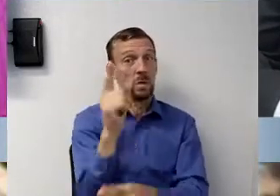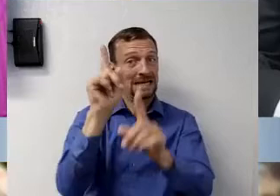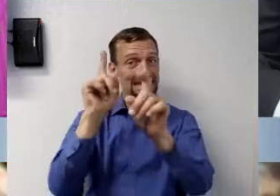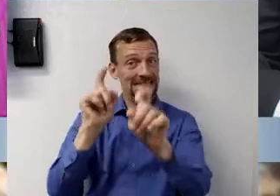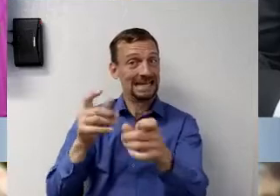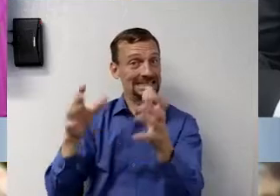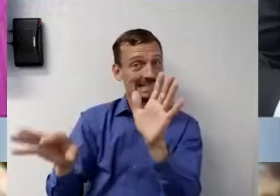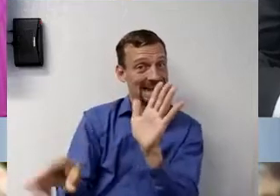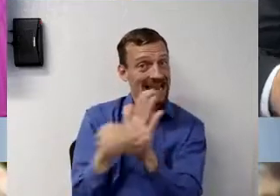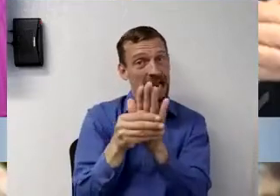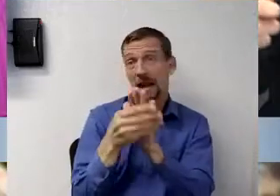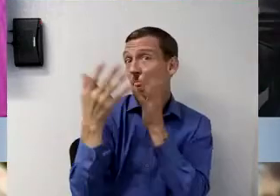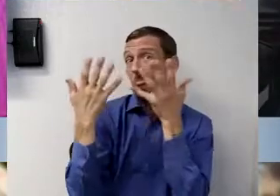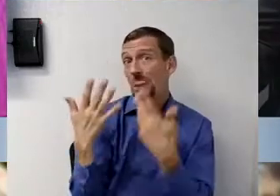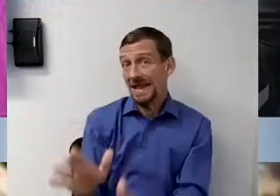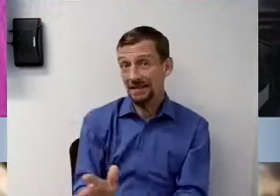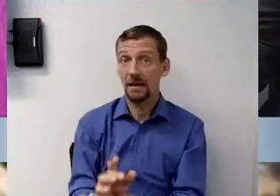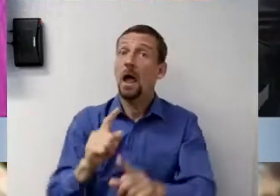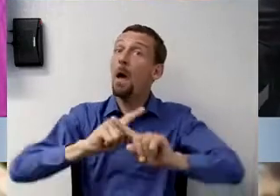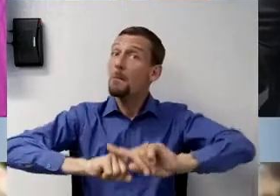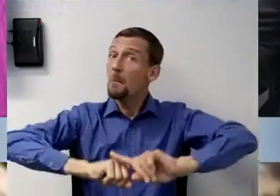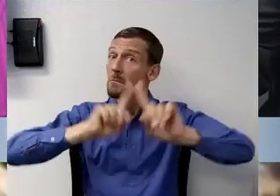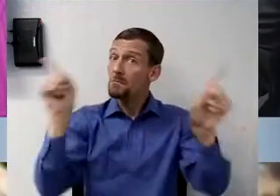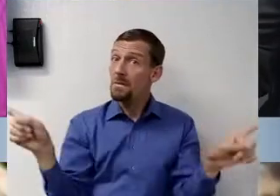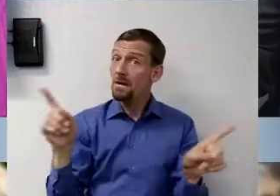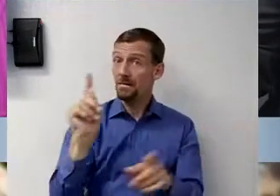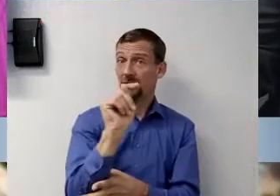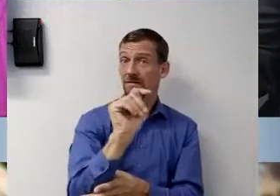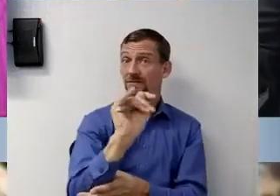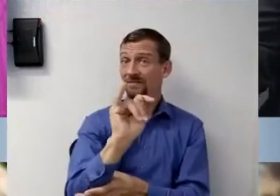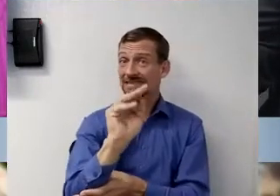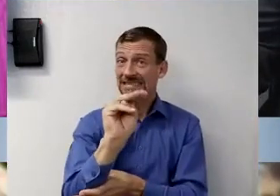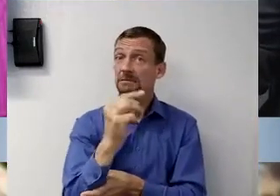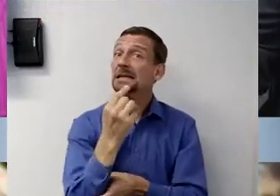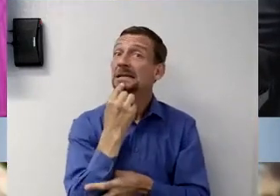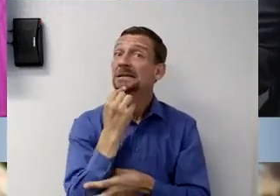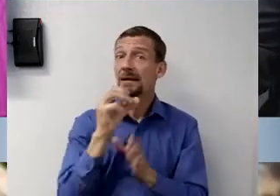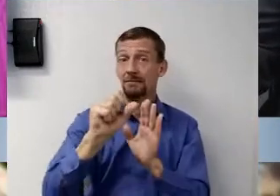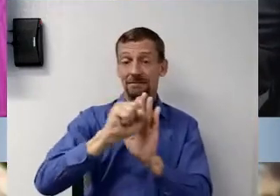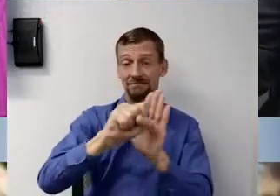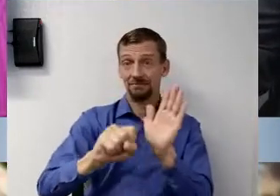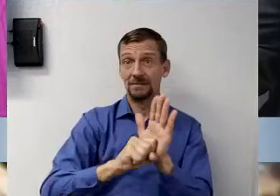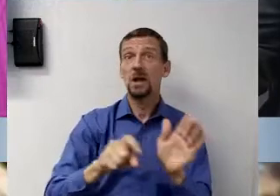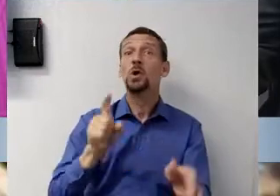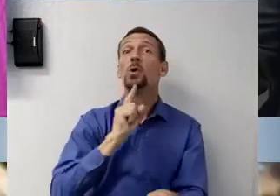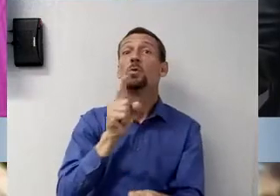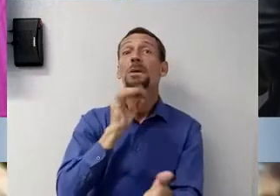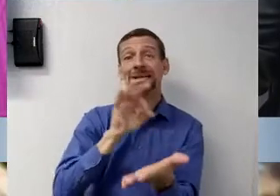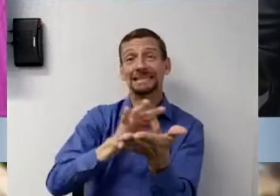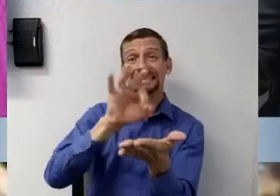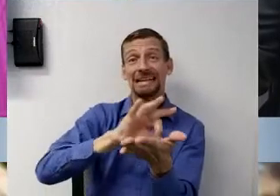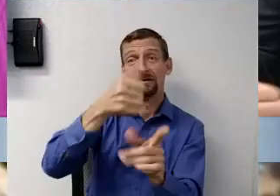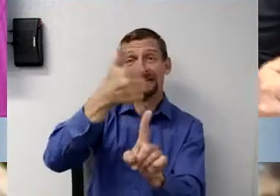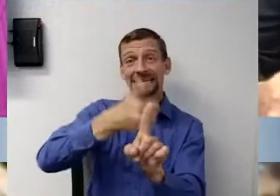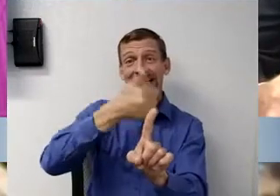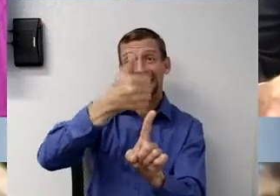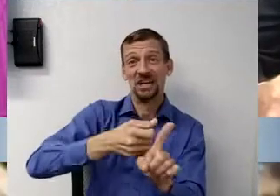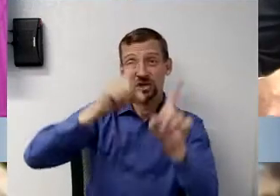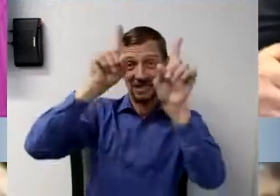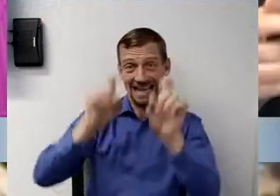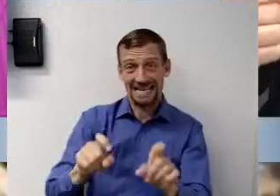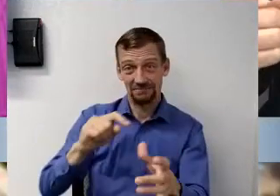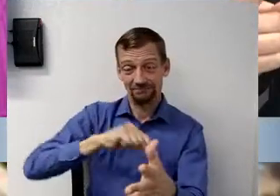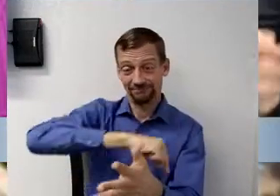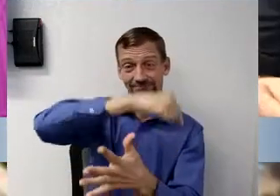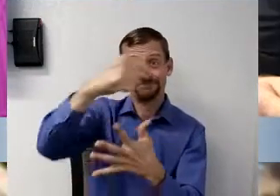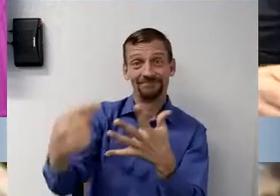test. However, Tim said that the state, though, is counting every single one of those tests. And